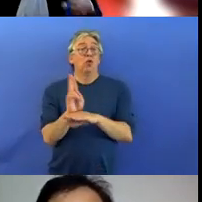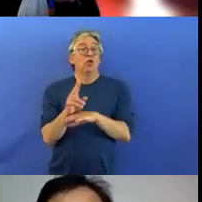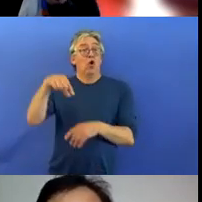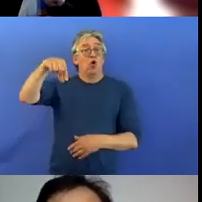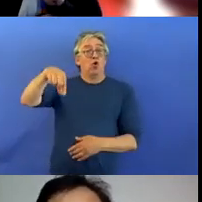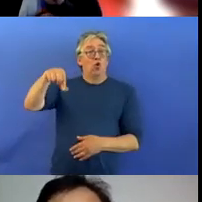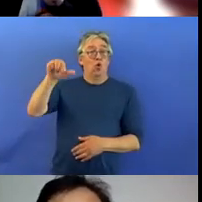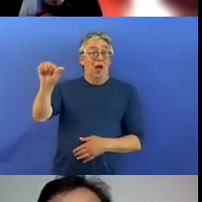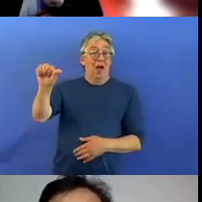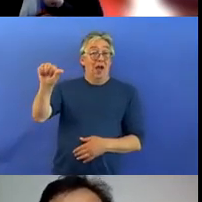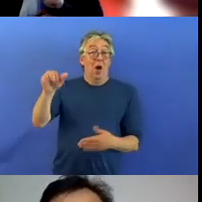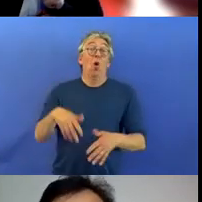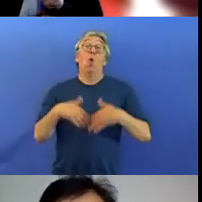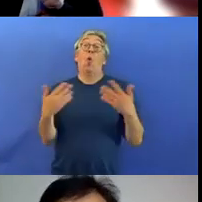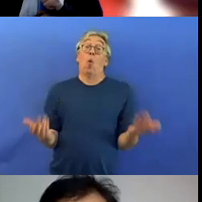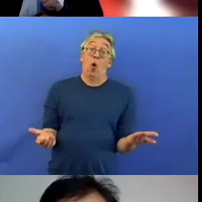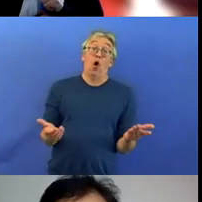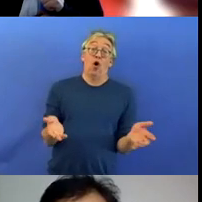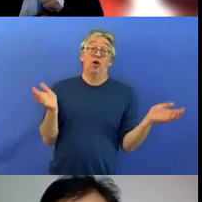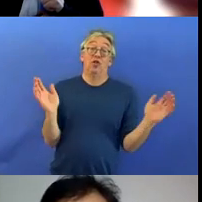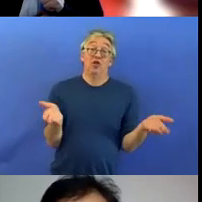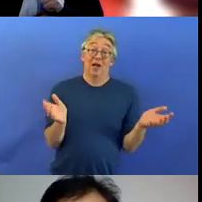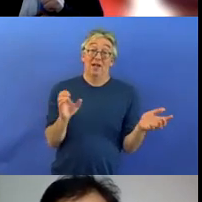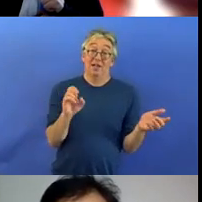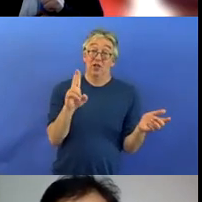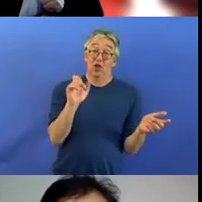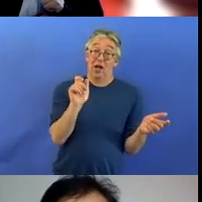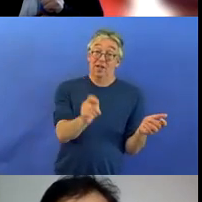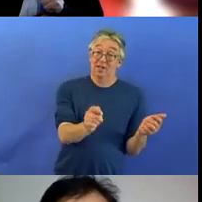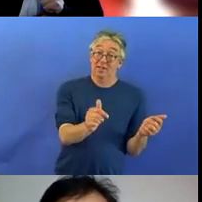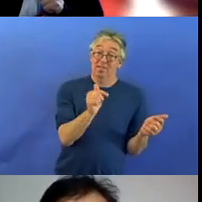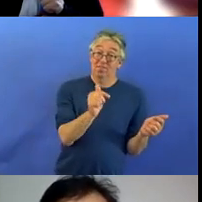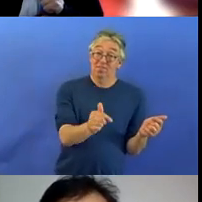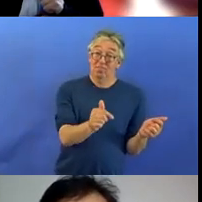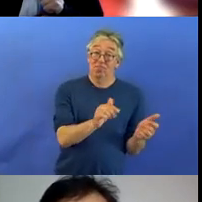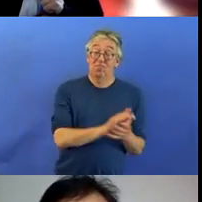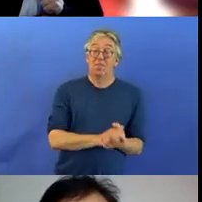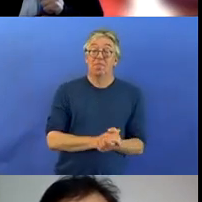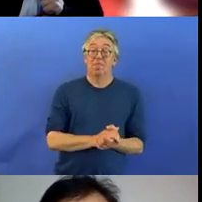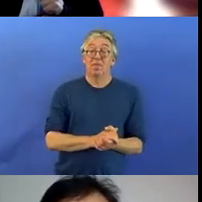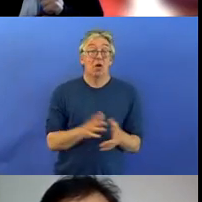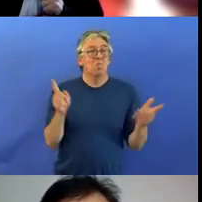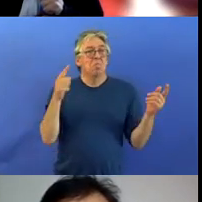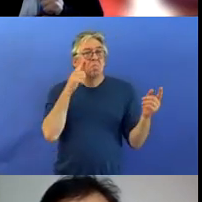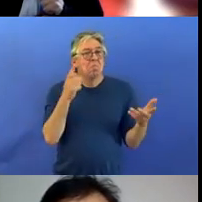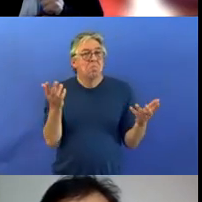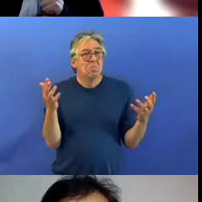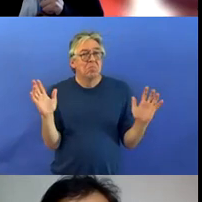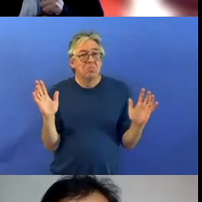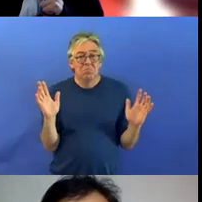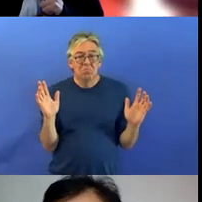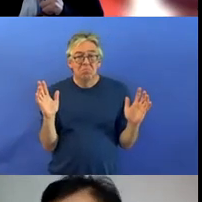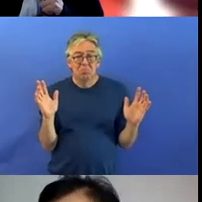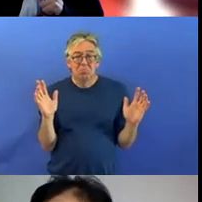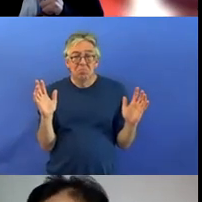chat. And I think that is about it. If you would like to